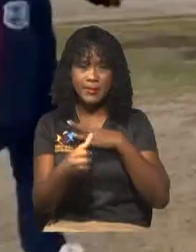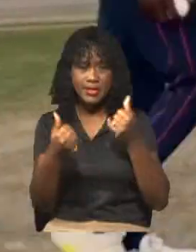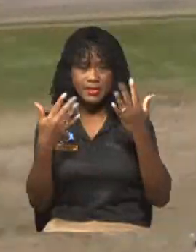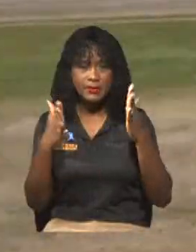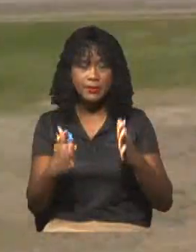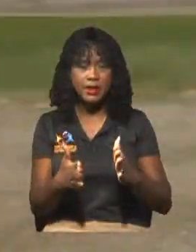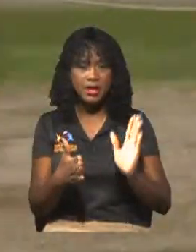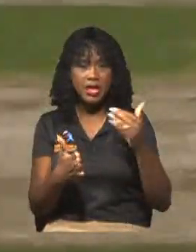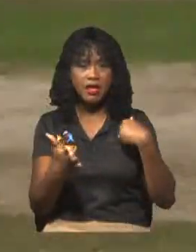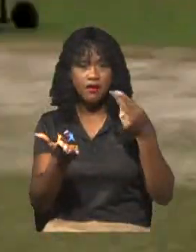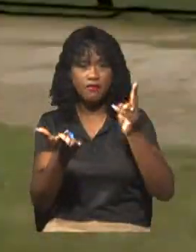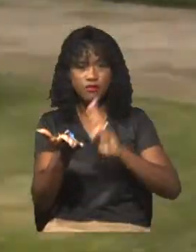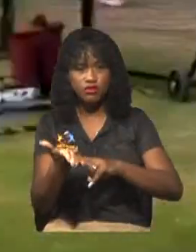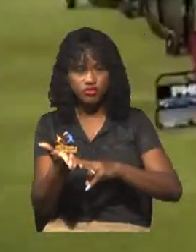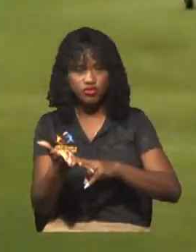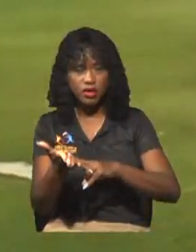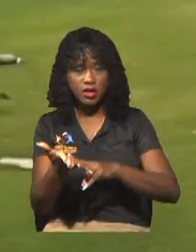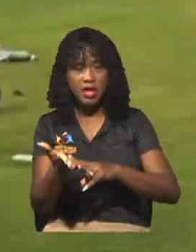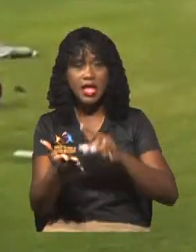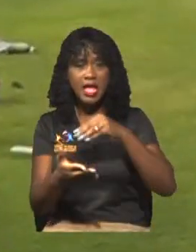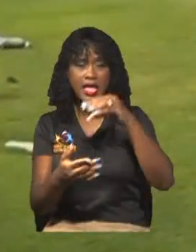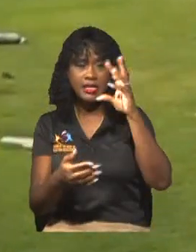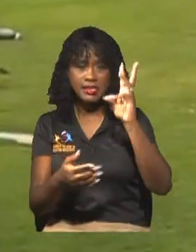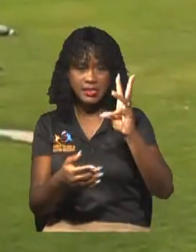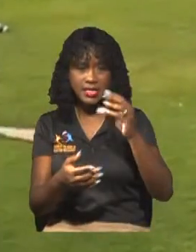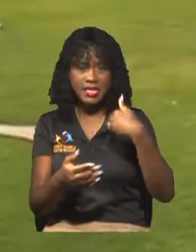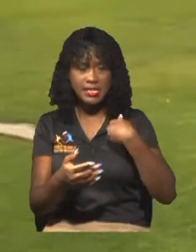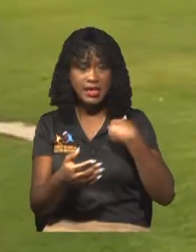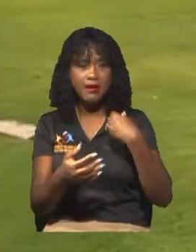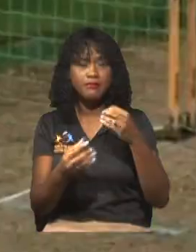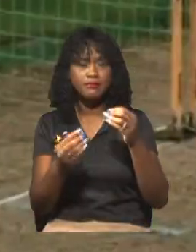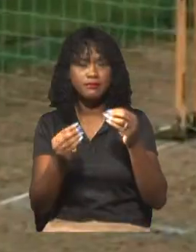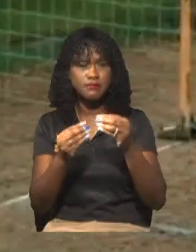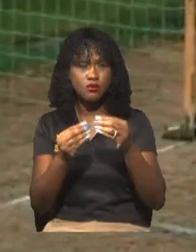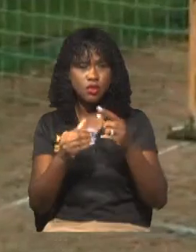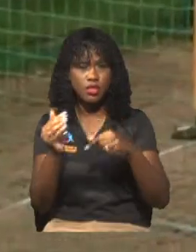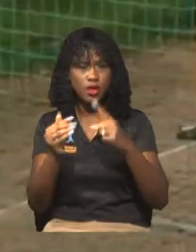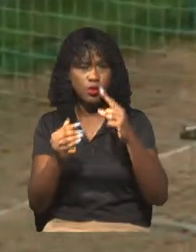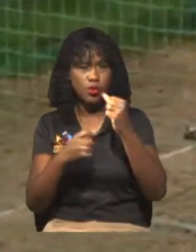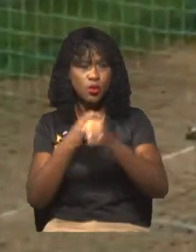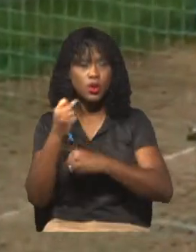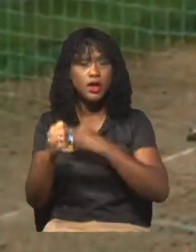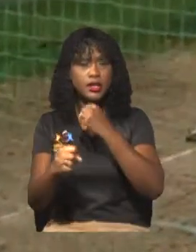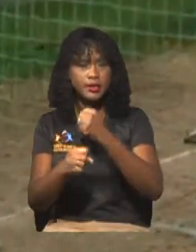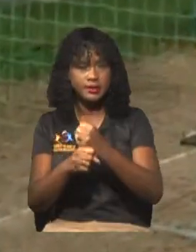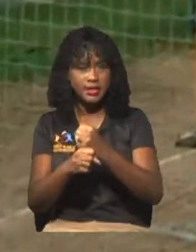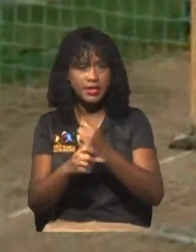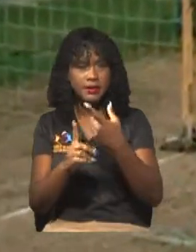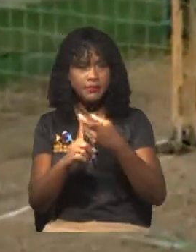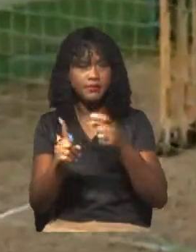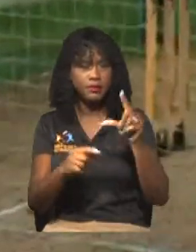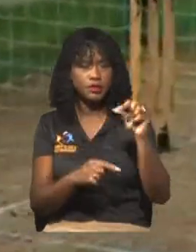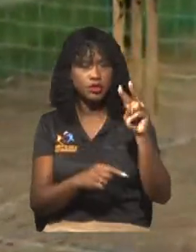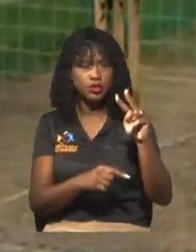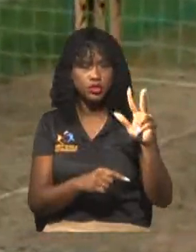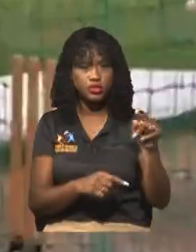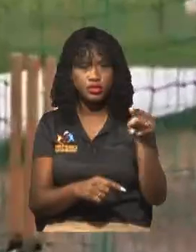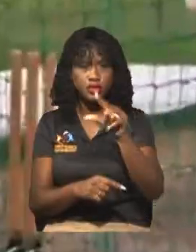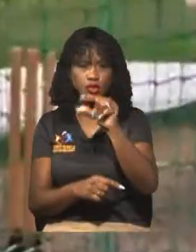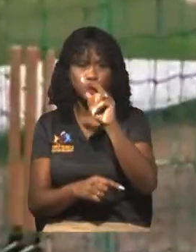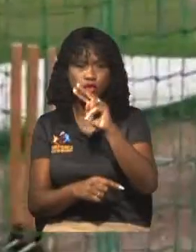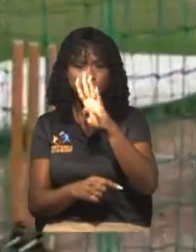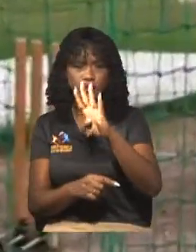contracted, with 6 of those players being offered multi-year contracts based on their performances during the